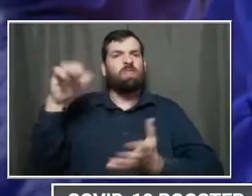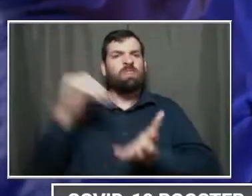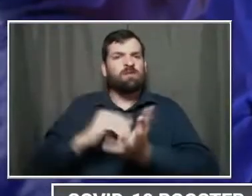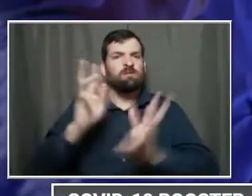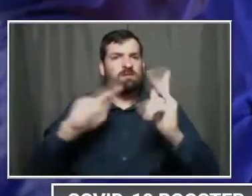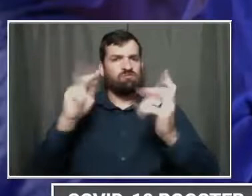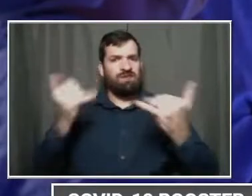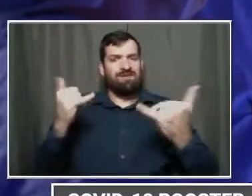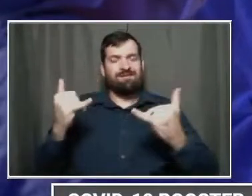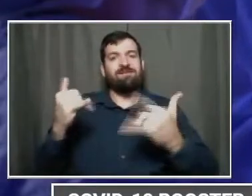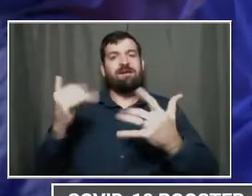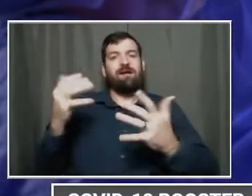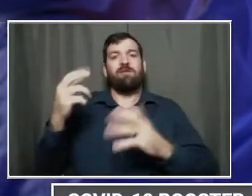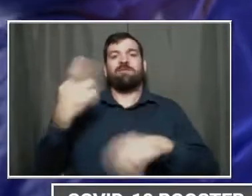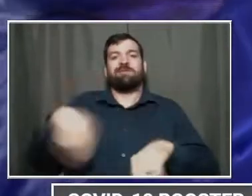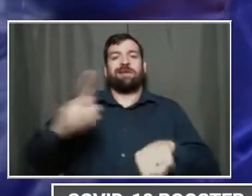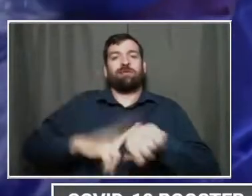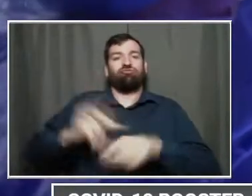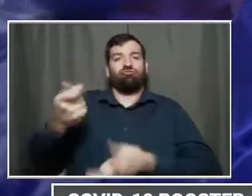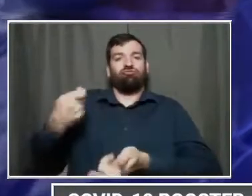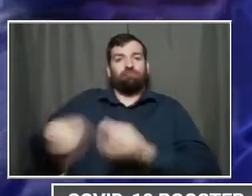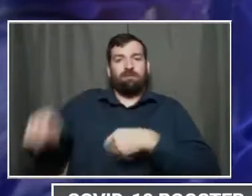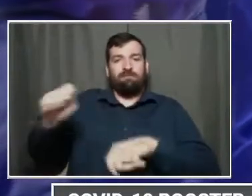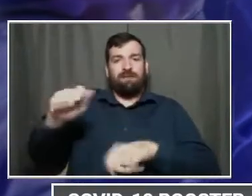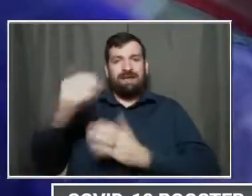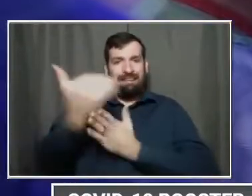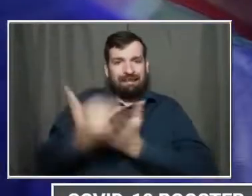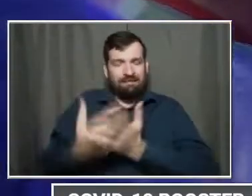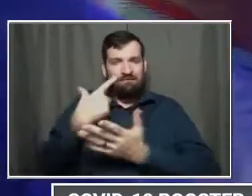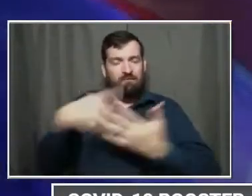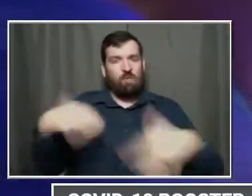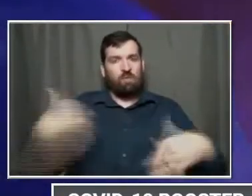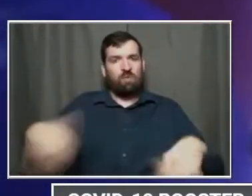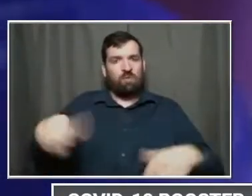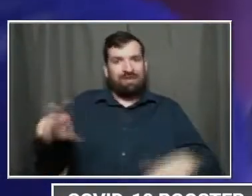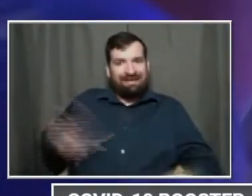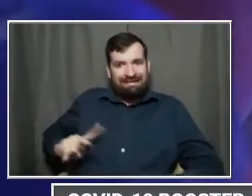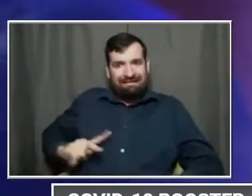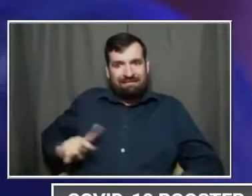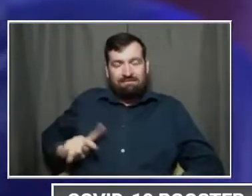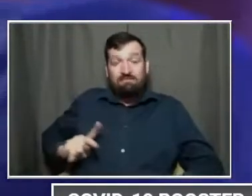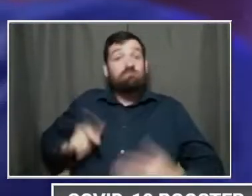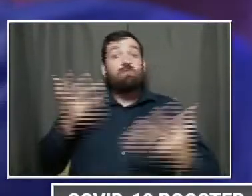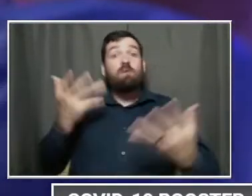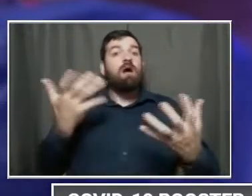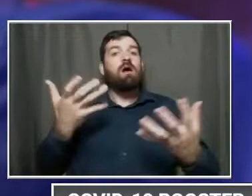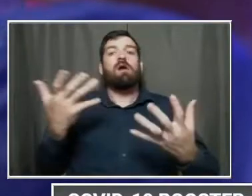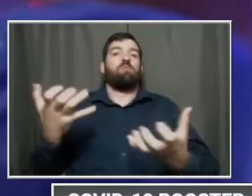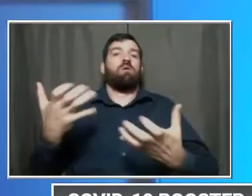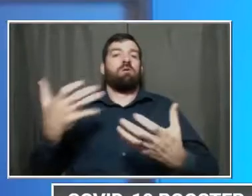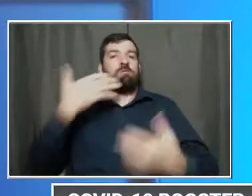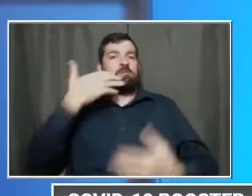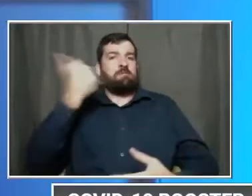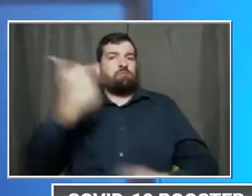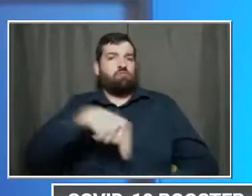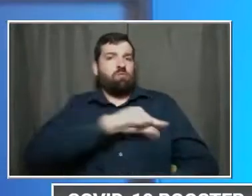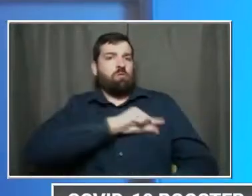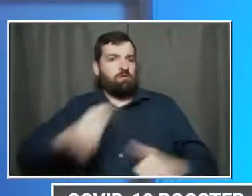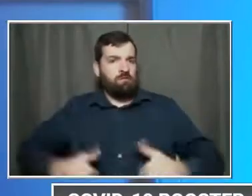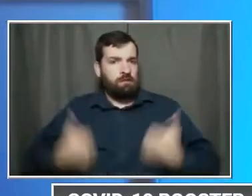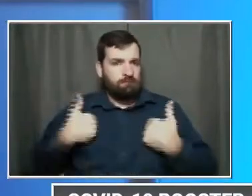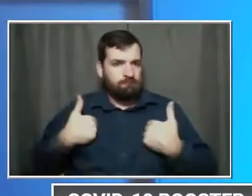national transplant list waiting for a life-saving kidney. The big ask, a chance at a better quality of life.